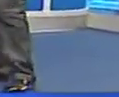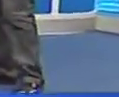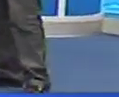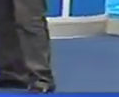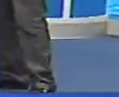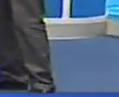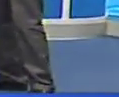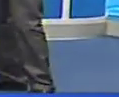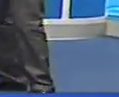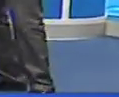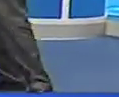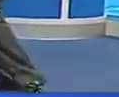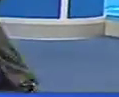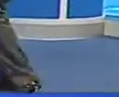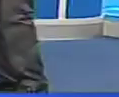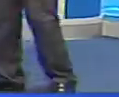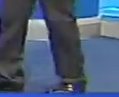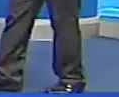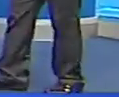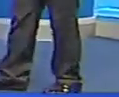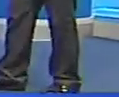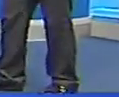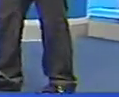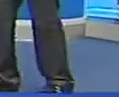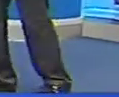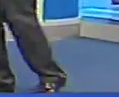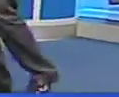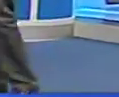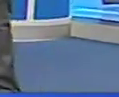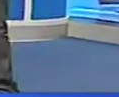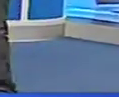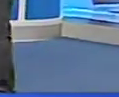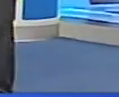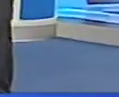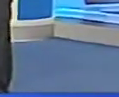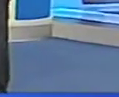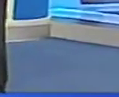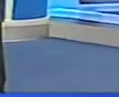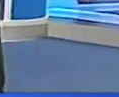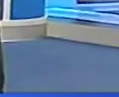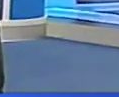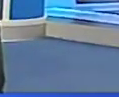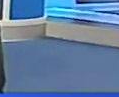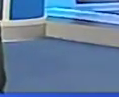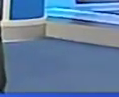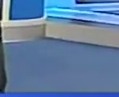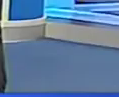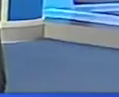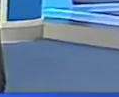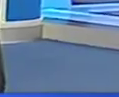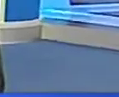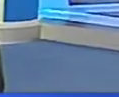hit. Hit yeah. single. I keep on saying single hit. Single I don't know hit. Why. Hit single. Hit single, yeah. Uh-huh. So you we have Kenyan one?